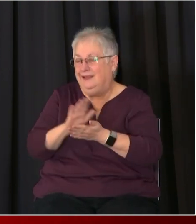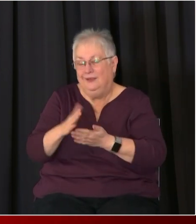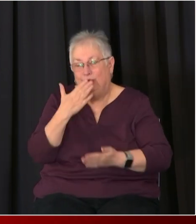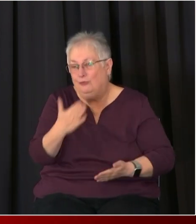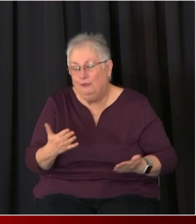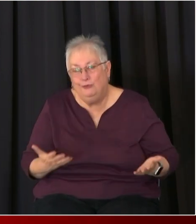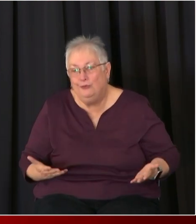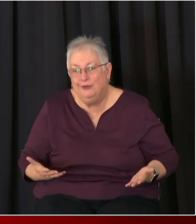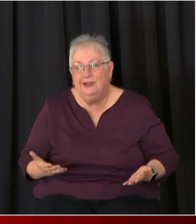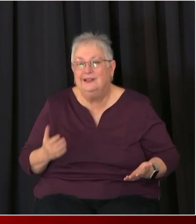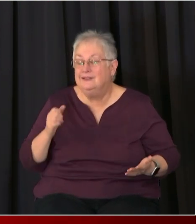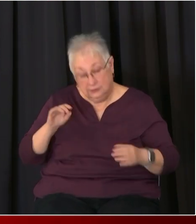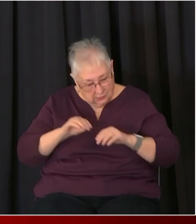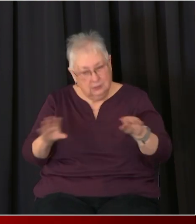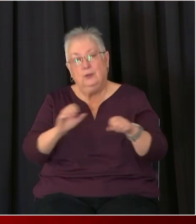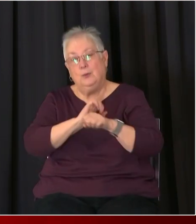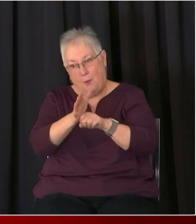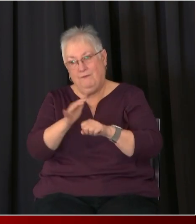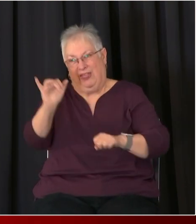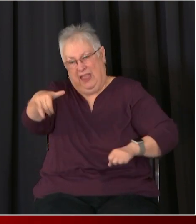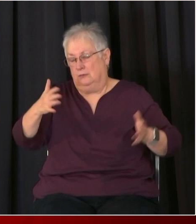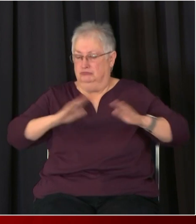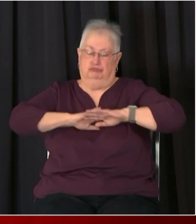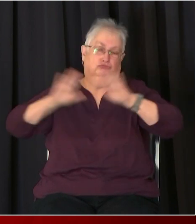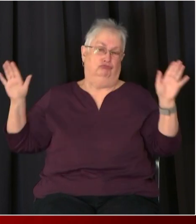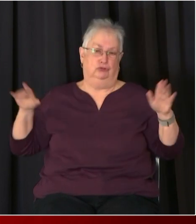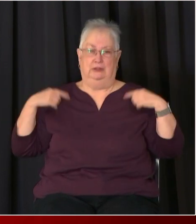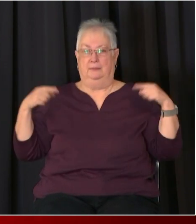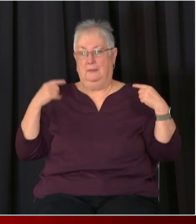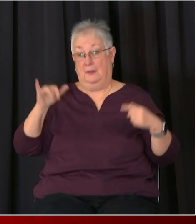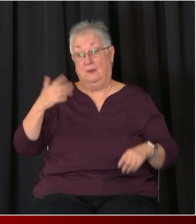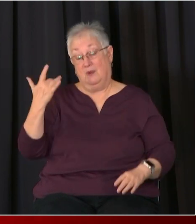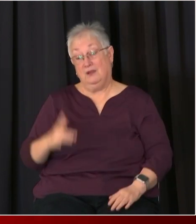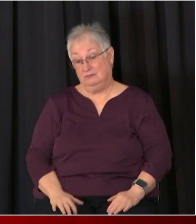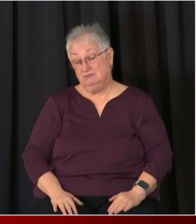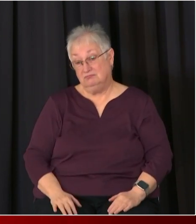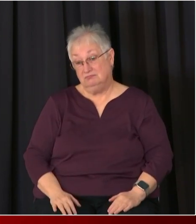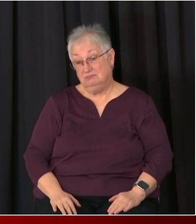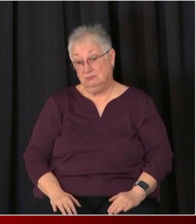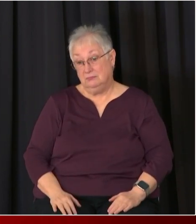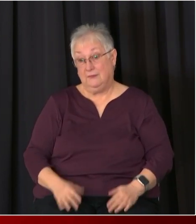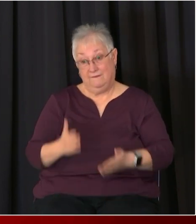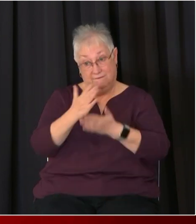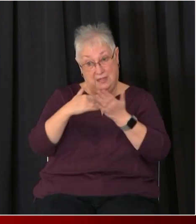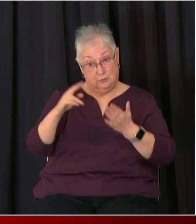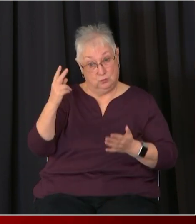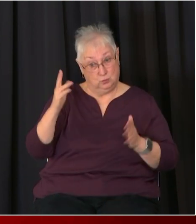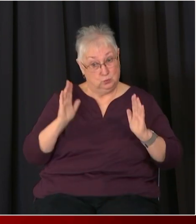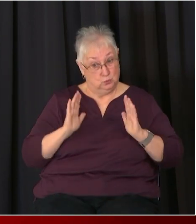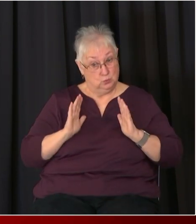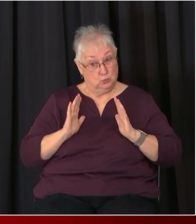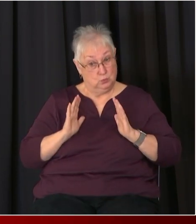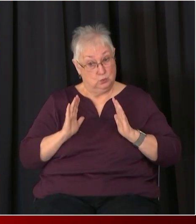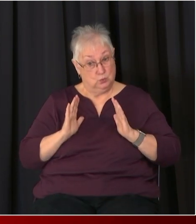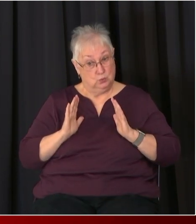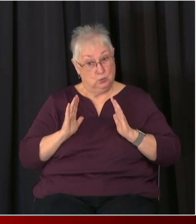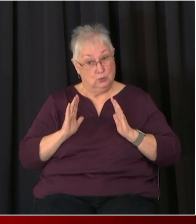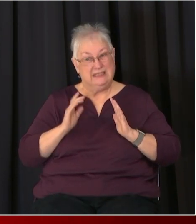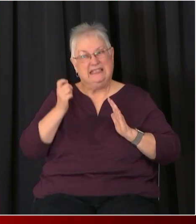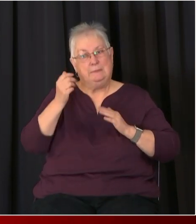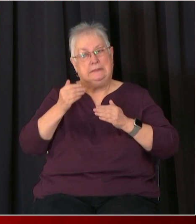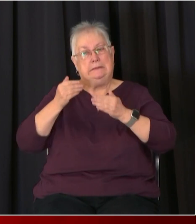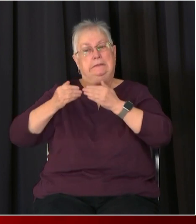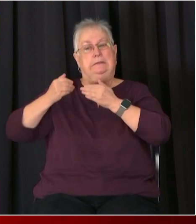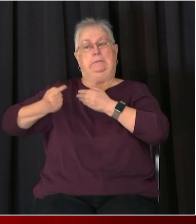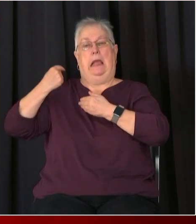a response for rolling back some of the phase 2 activities, activities that were permitted first in phase 2 or initially